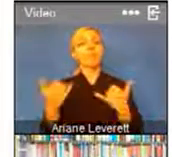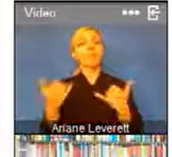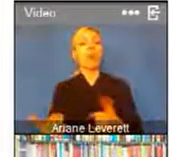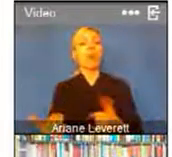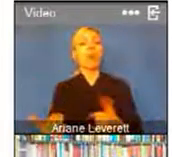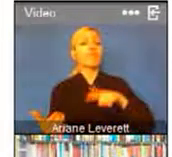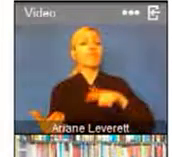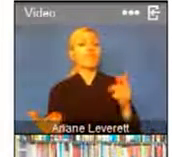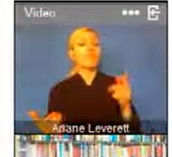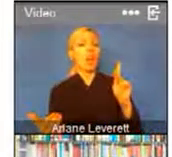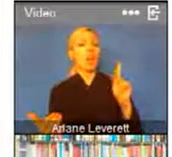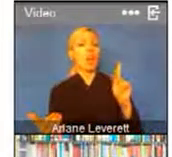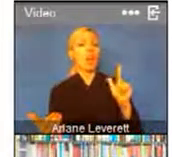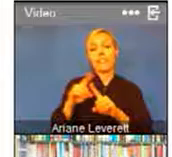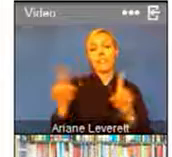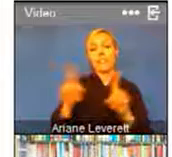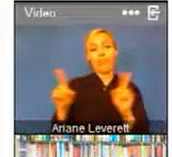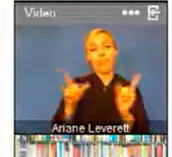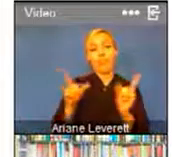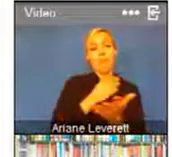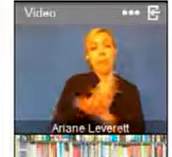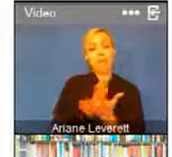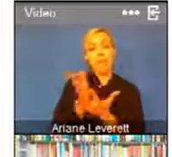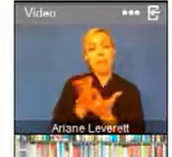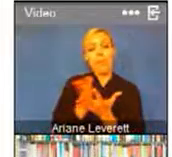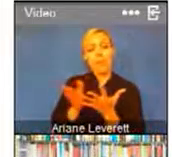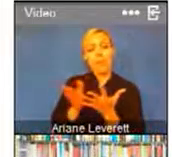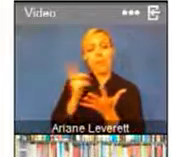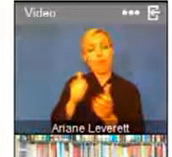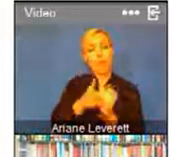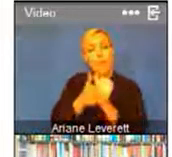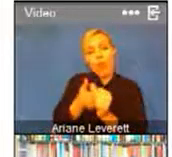It's also alarming that in some Arab states the numbers of